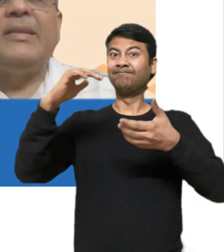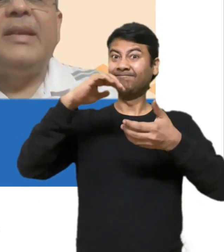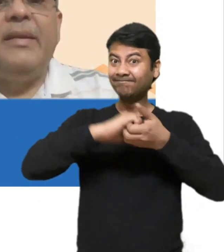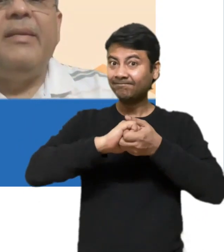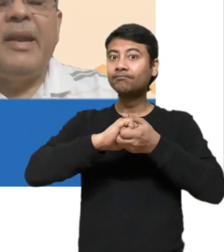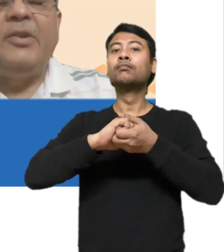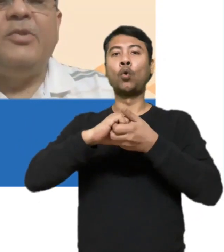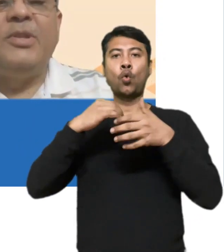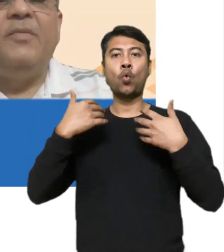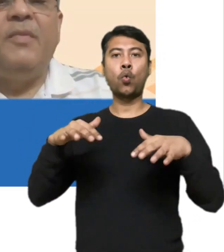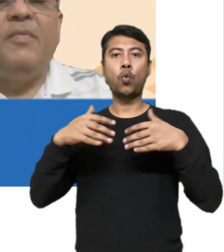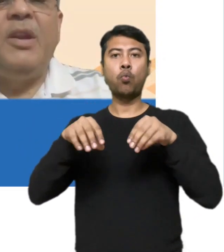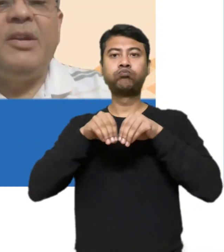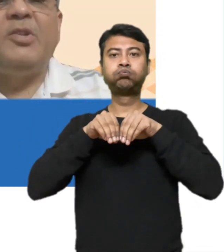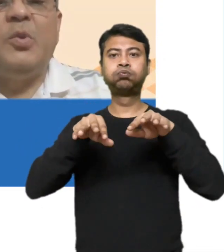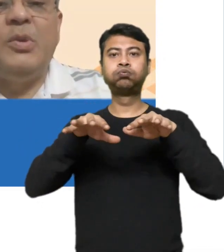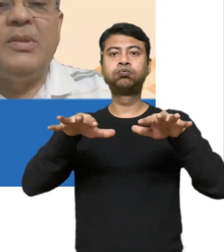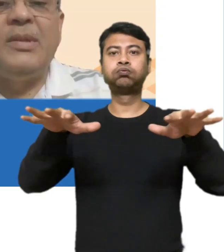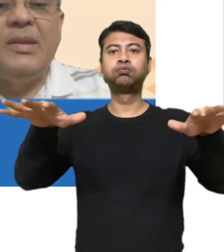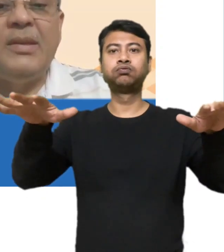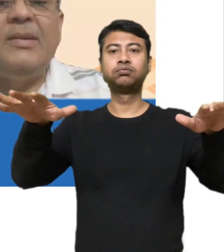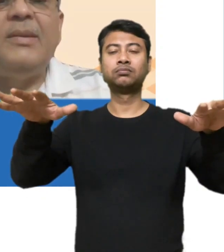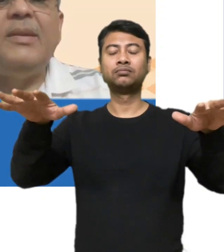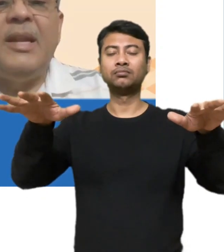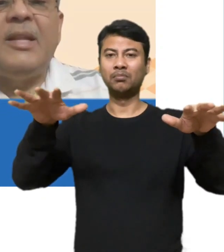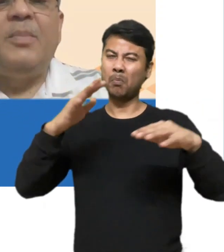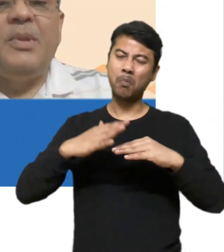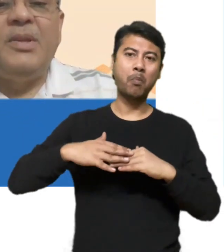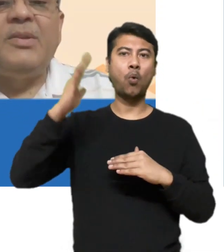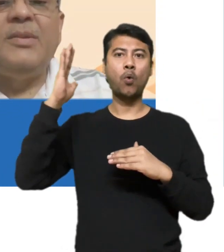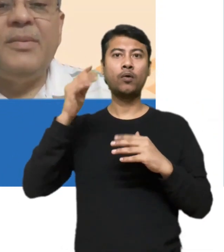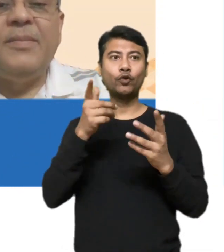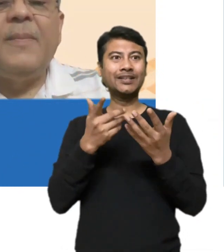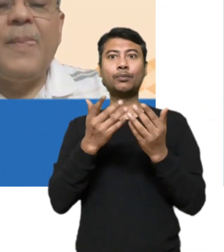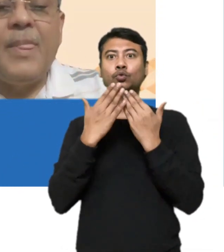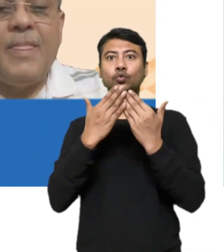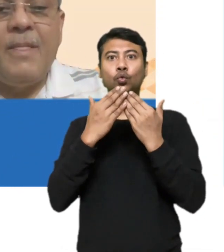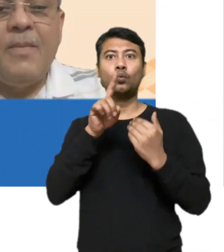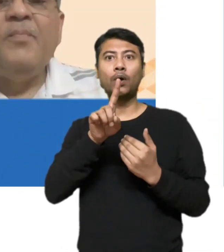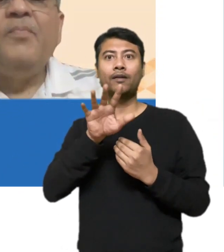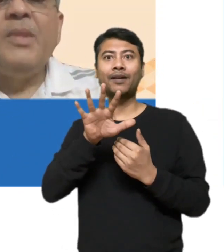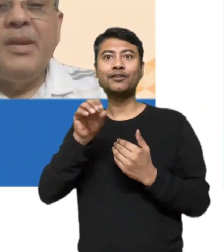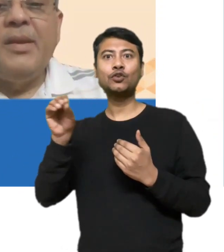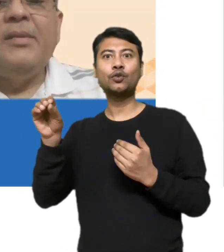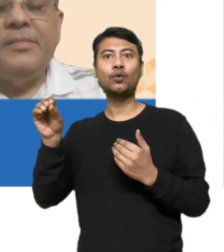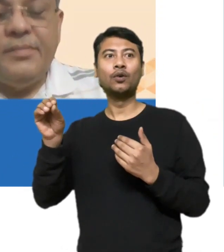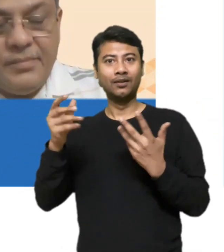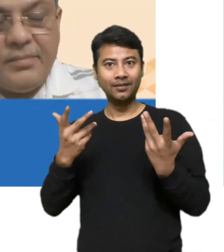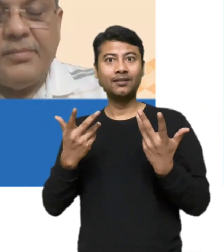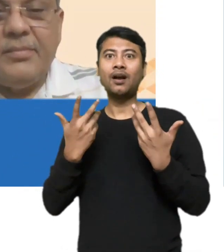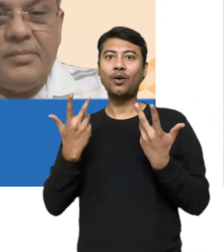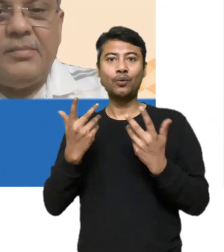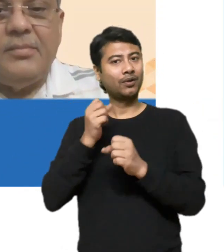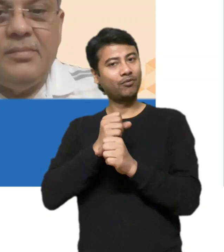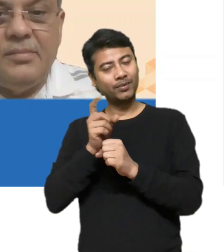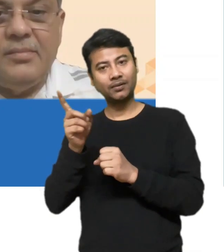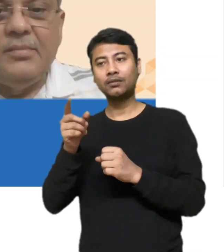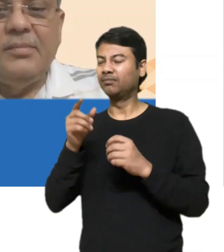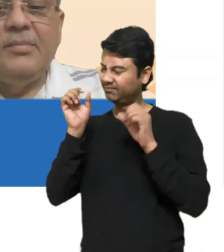a mega scale, like you said, 1,500 schools Yeah, in Andhra Pradesh. scale is everything. Scale is everything